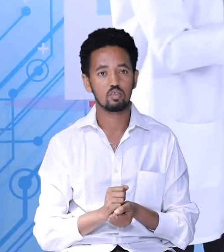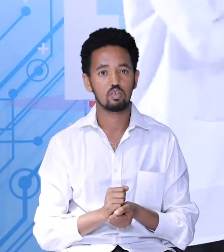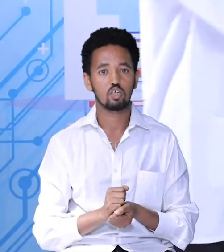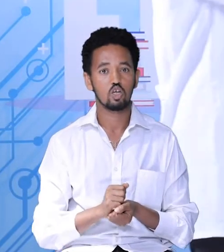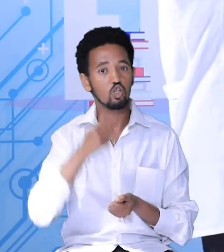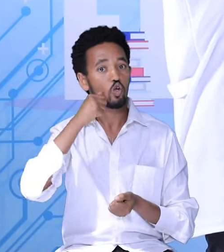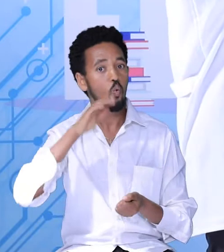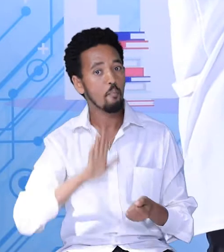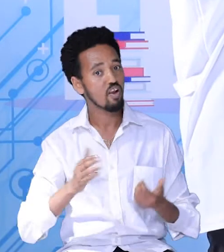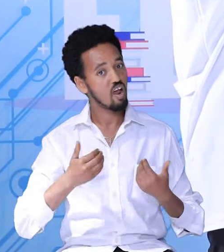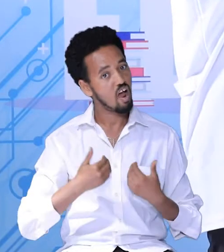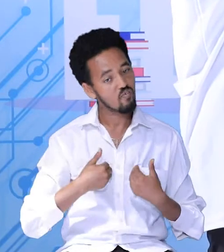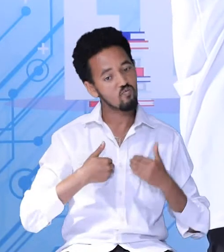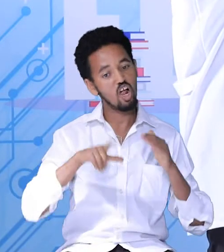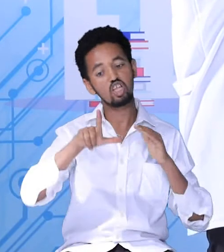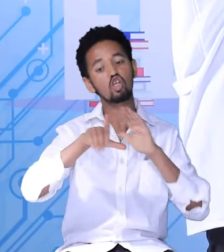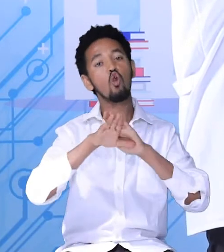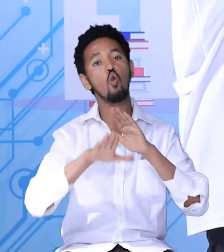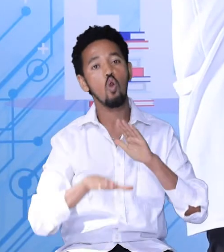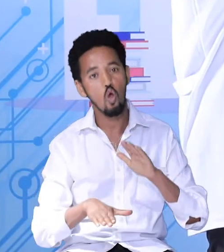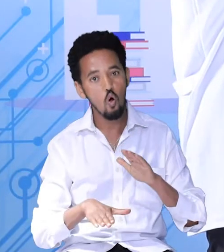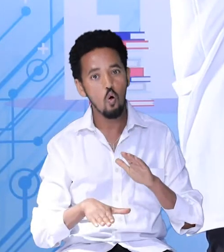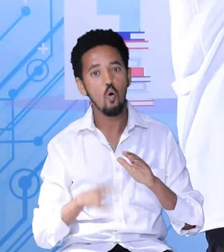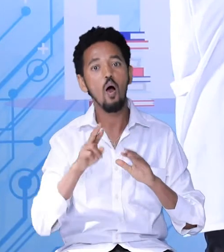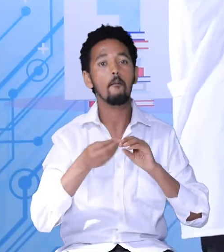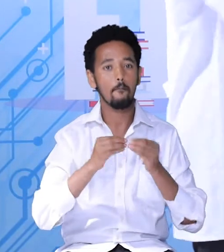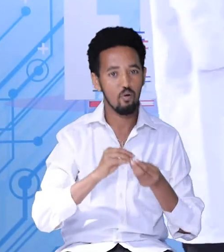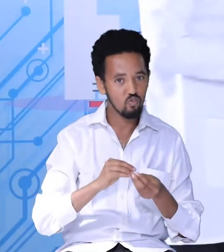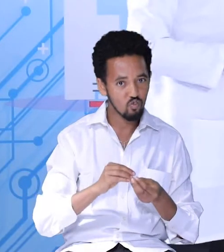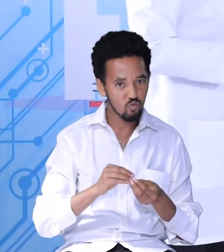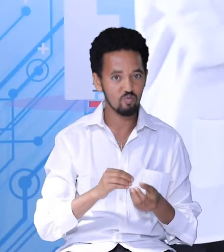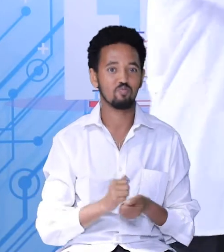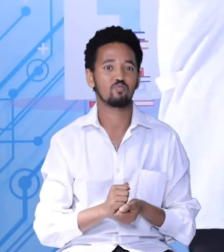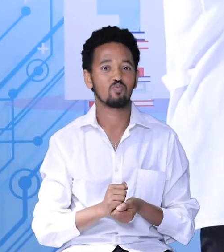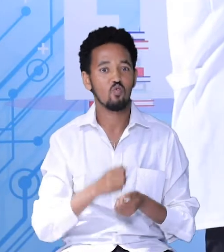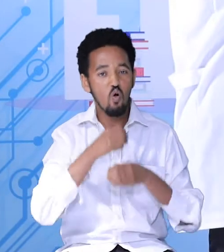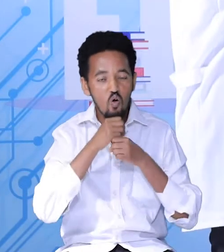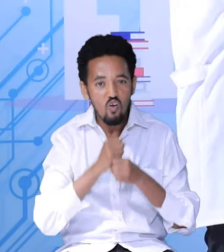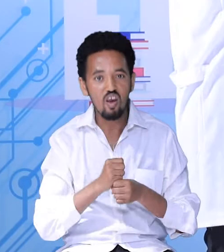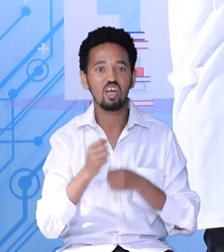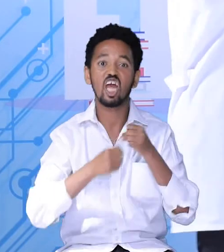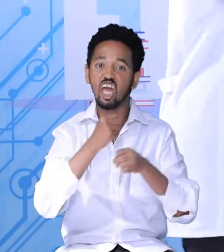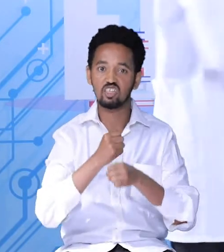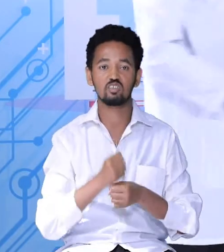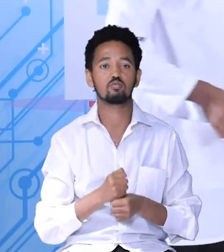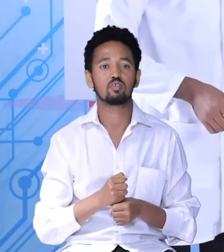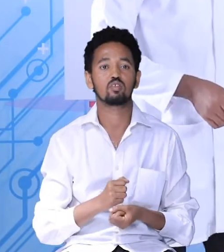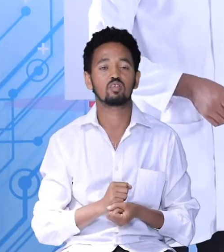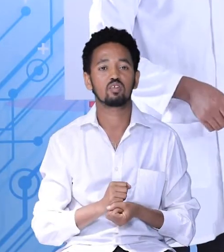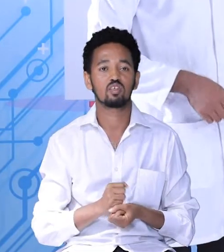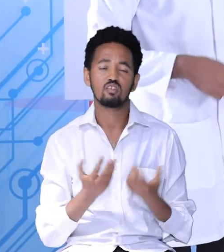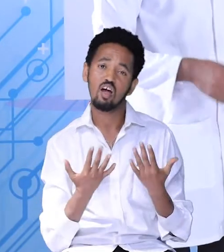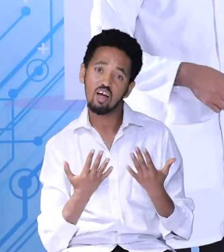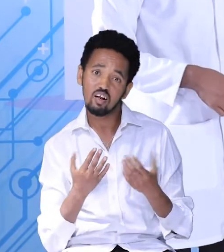women may have a low amount of role in the old age. But on the adult age,